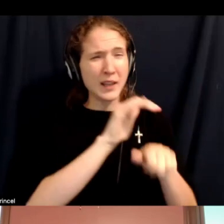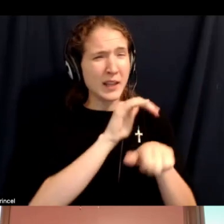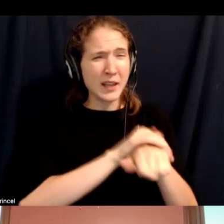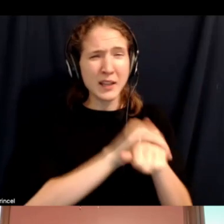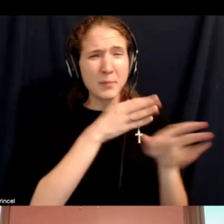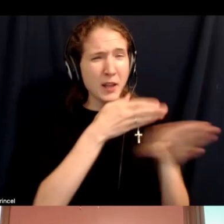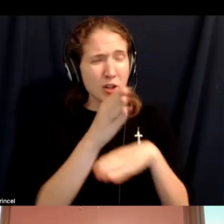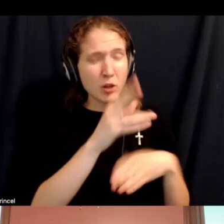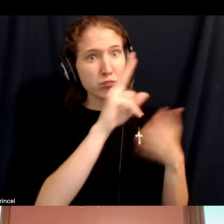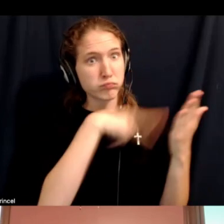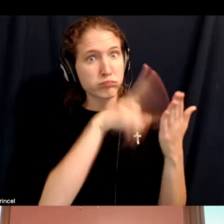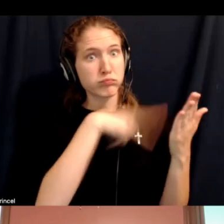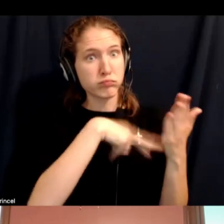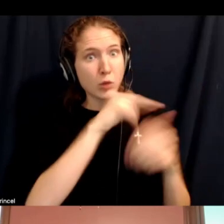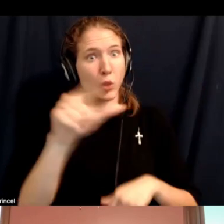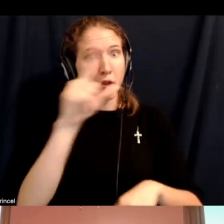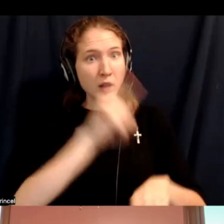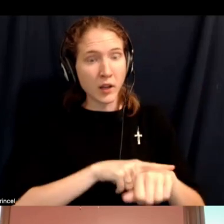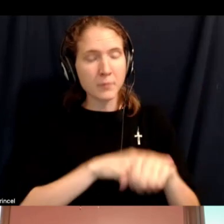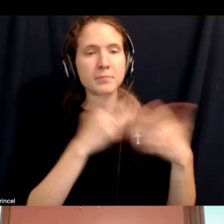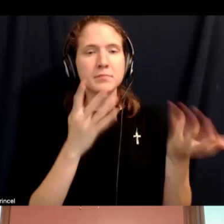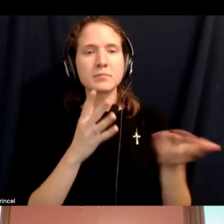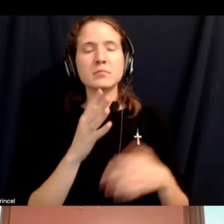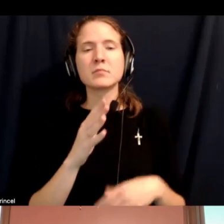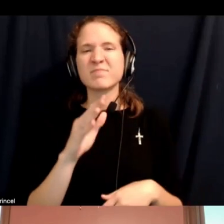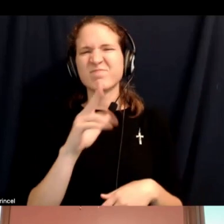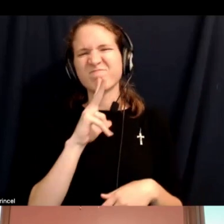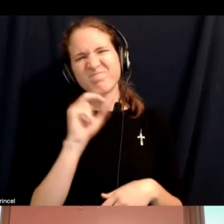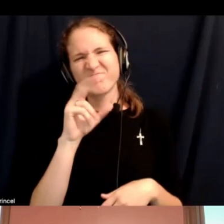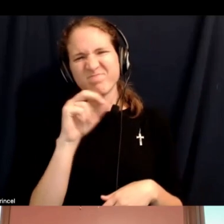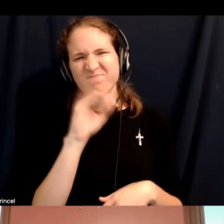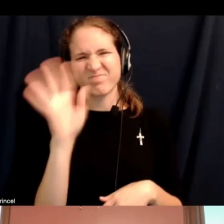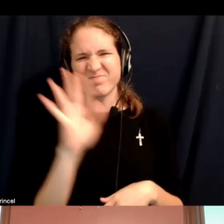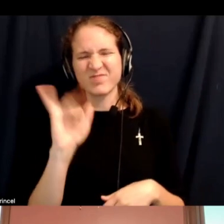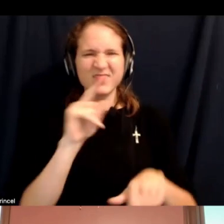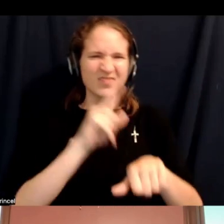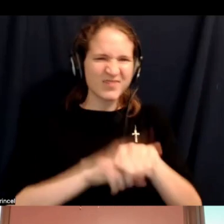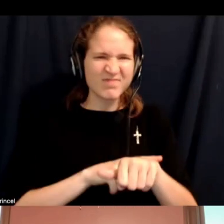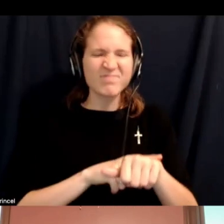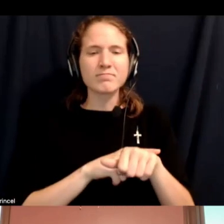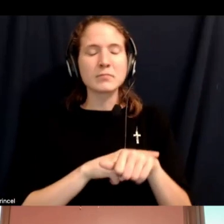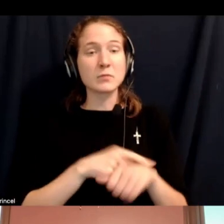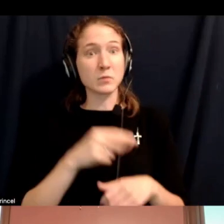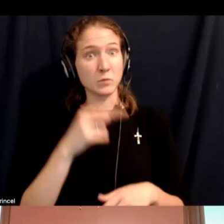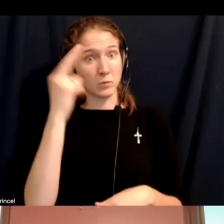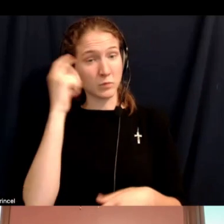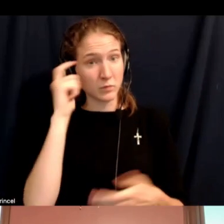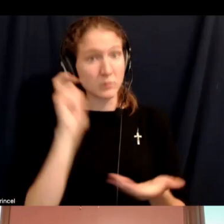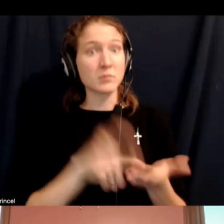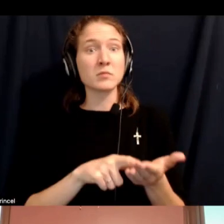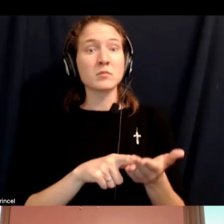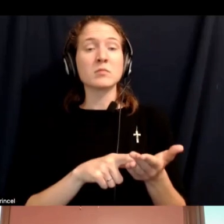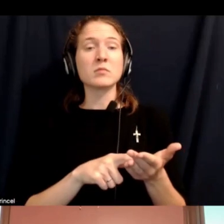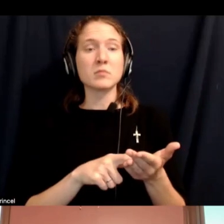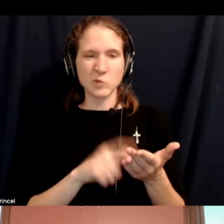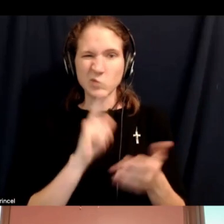all the time. And around the time I turned 30, I realized that to me, the most moving work of art will always be a